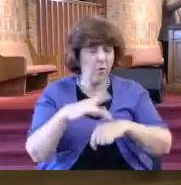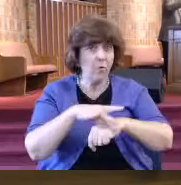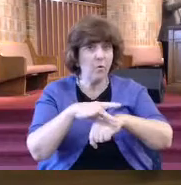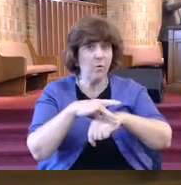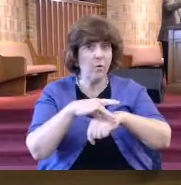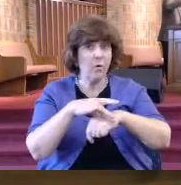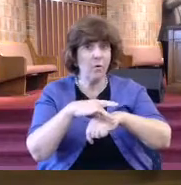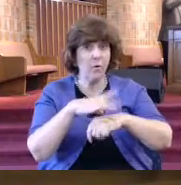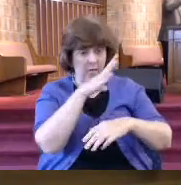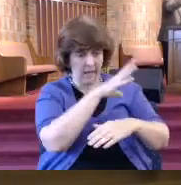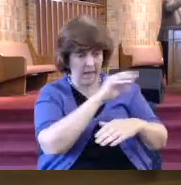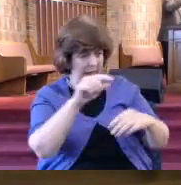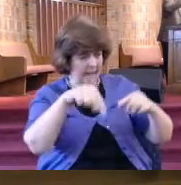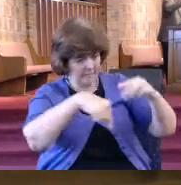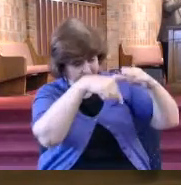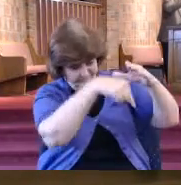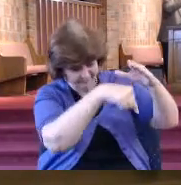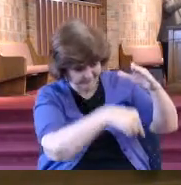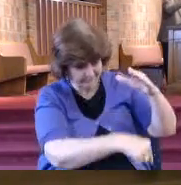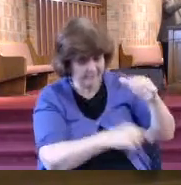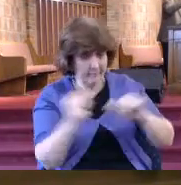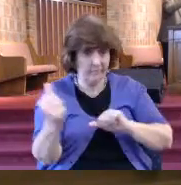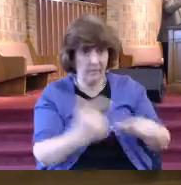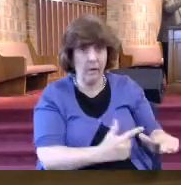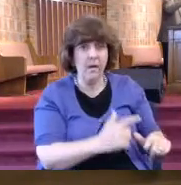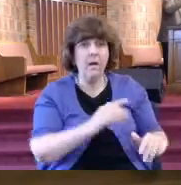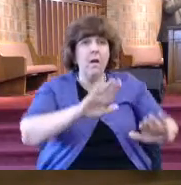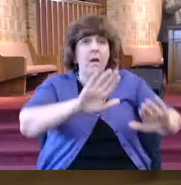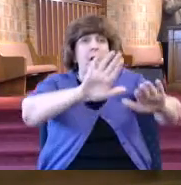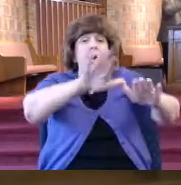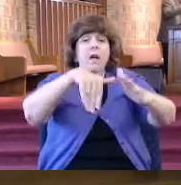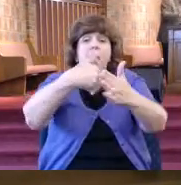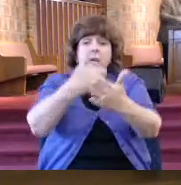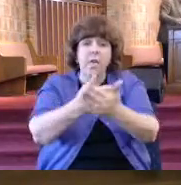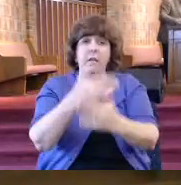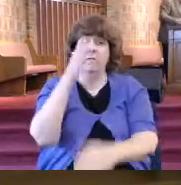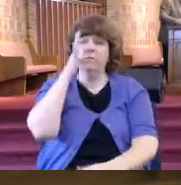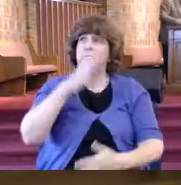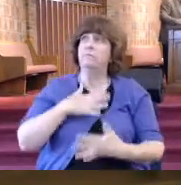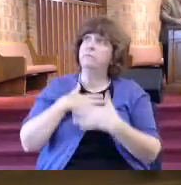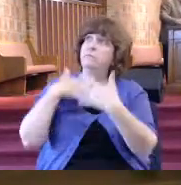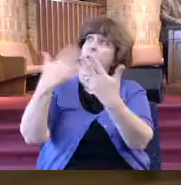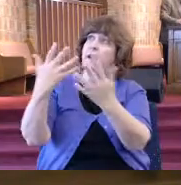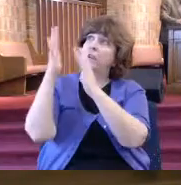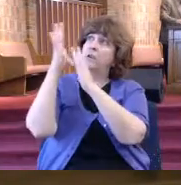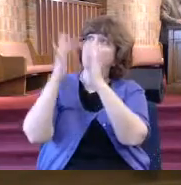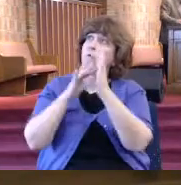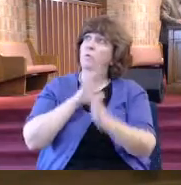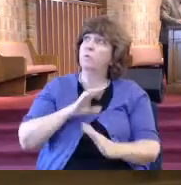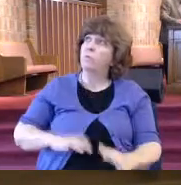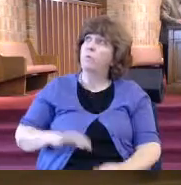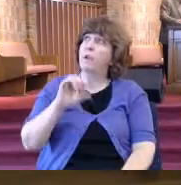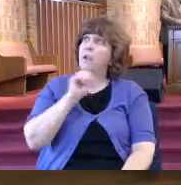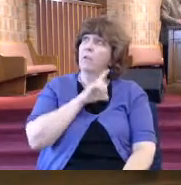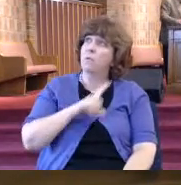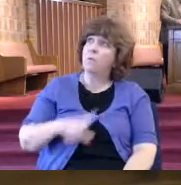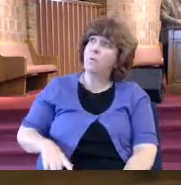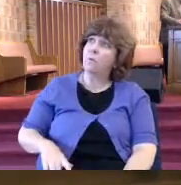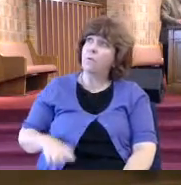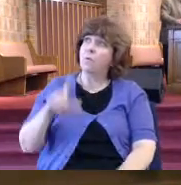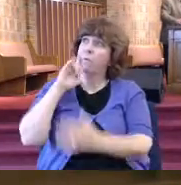under the earth, and that every tongue should confess that Jesus Christ is Lord, to the glory of God the Father.